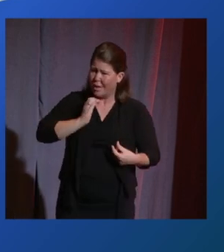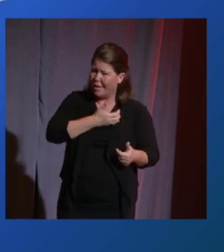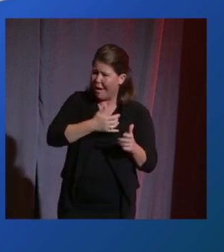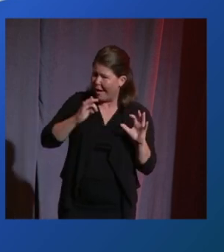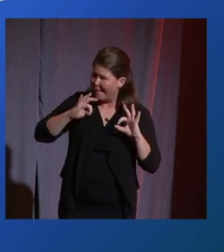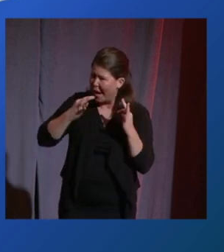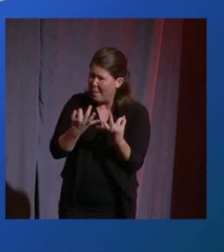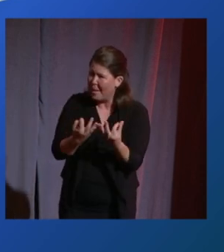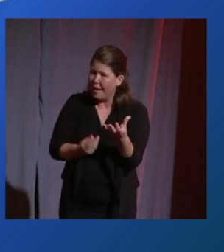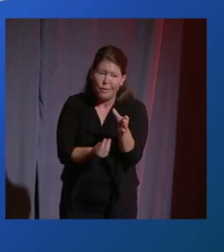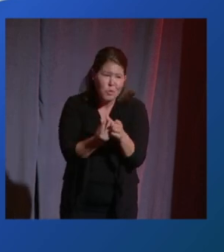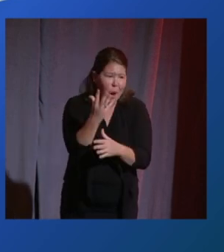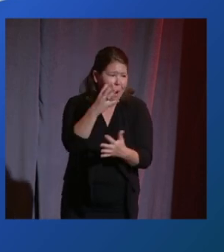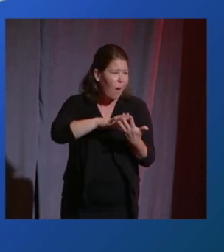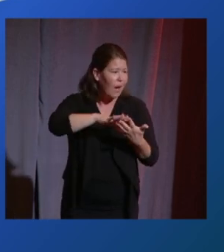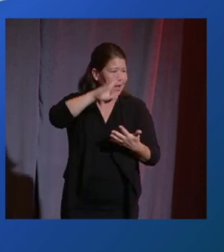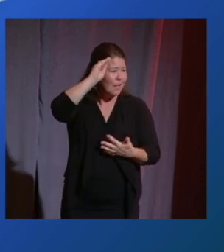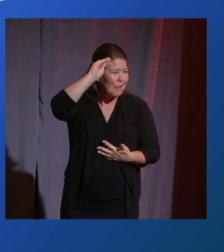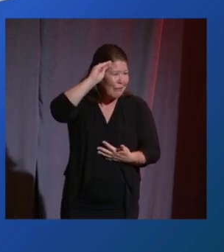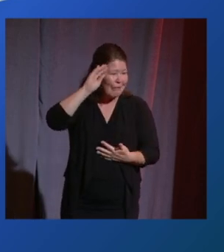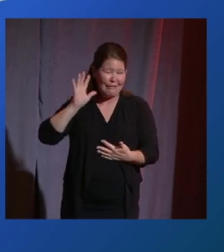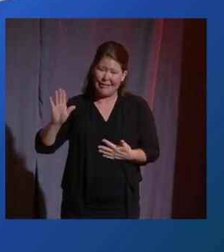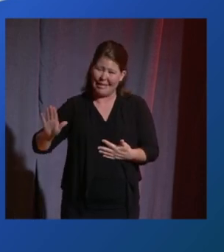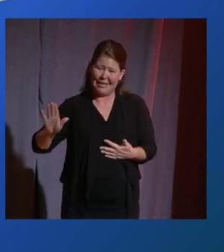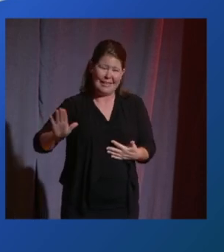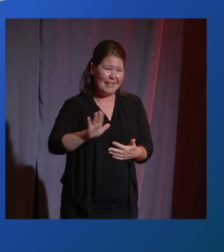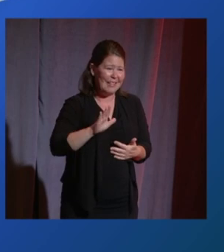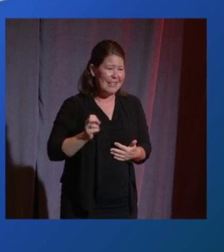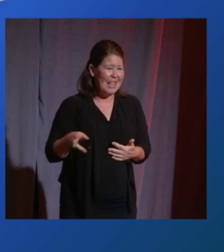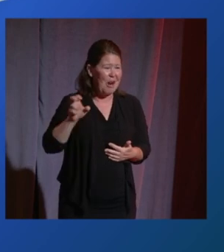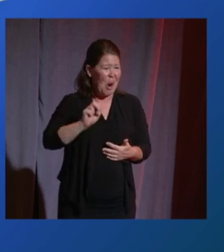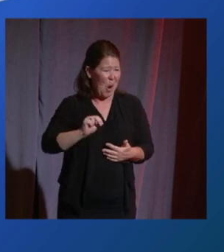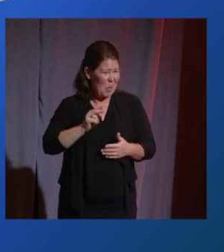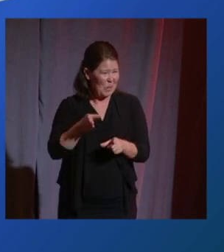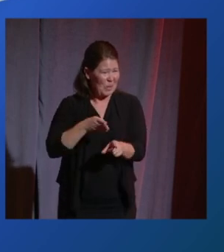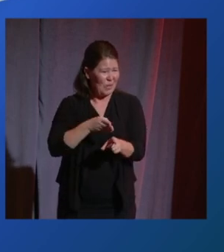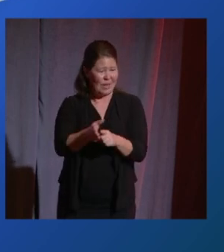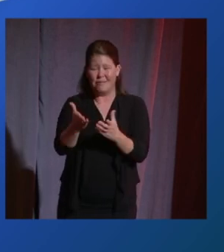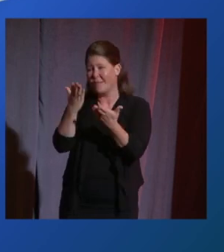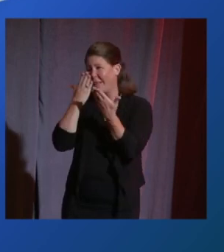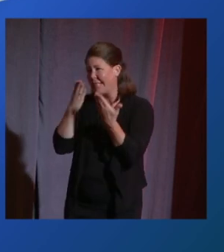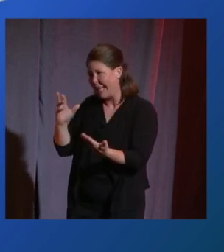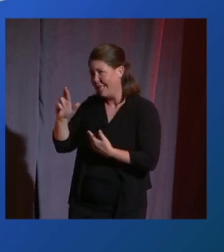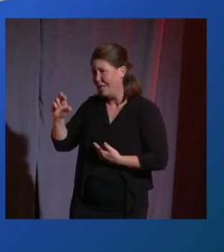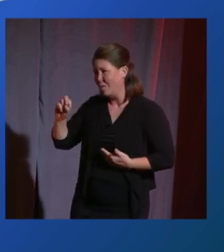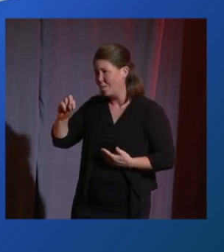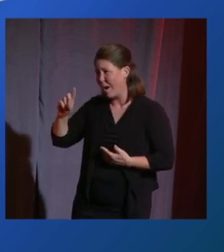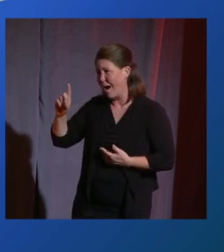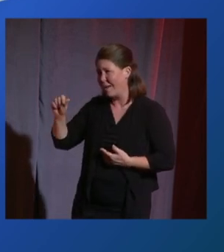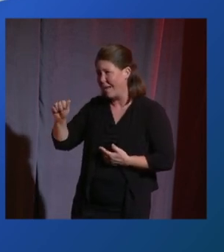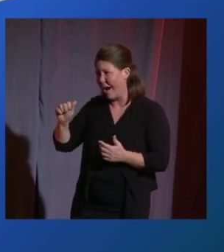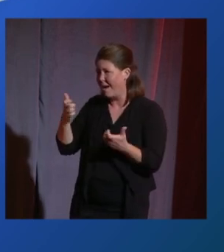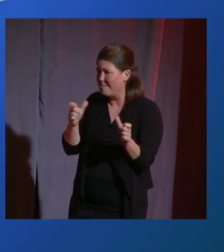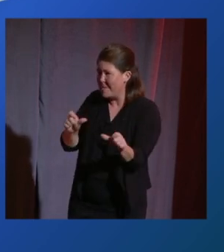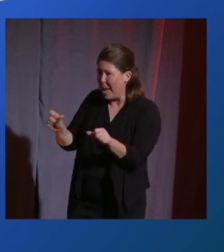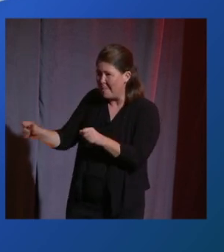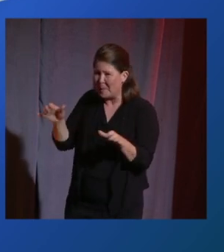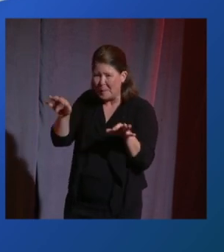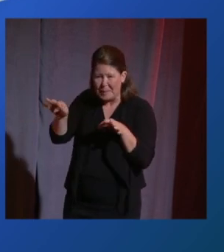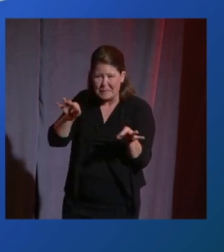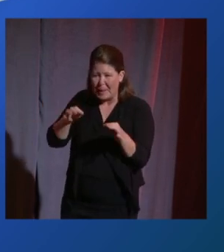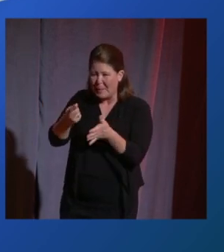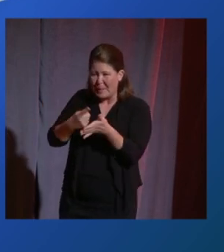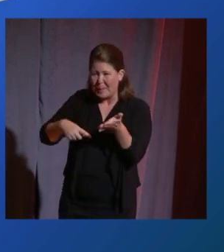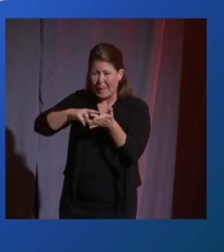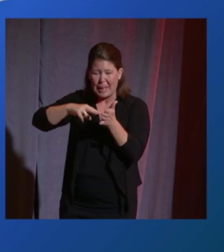respective careers so I appreciate uh the time today Rhonda to be able to talk with my esteemed colleagues about what it means to work